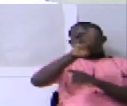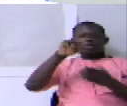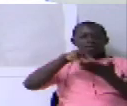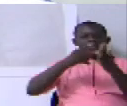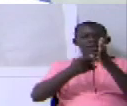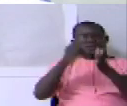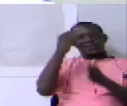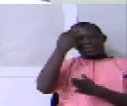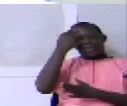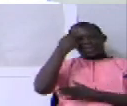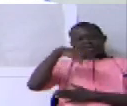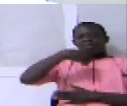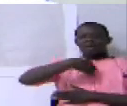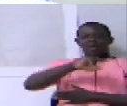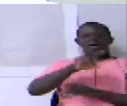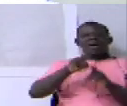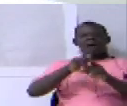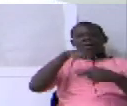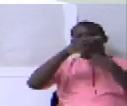Defense?